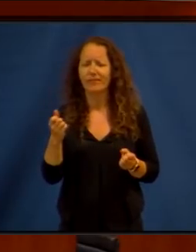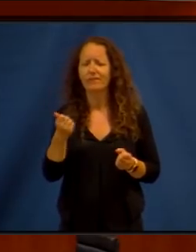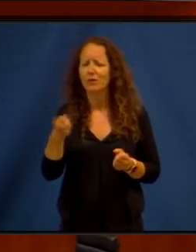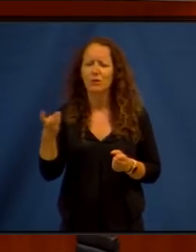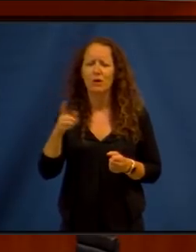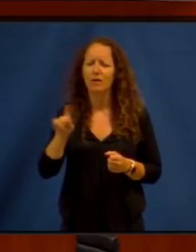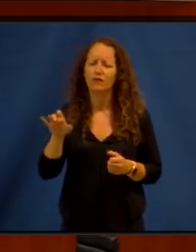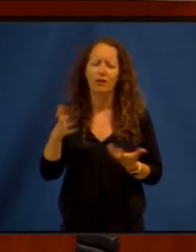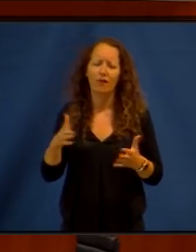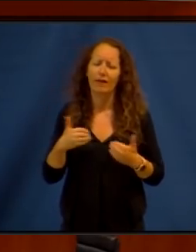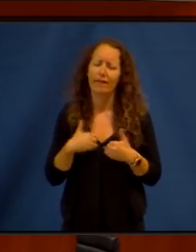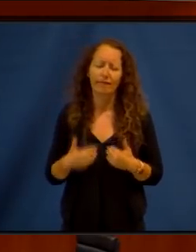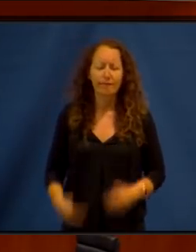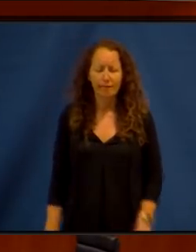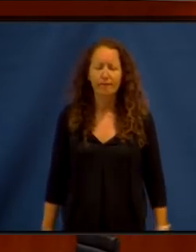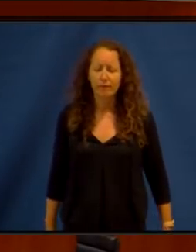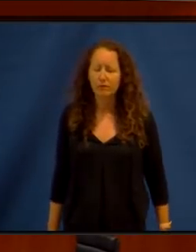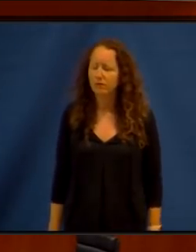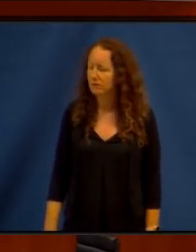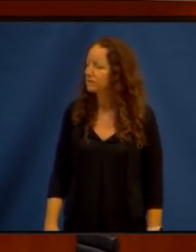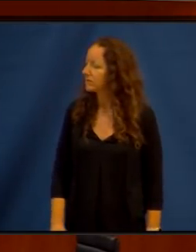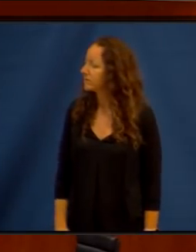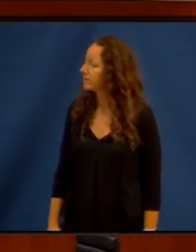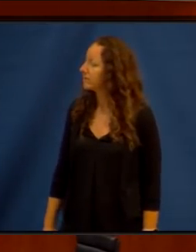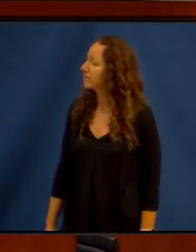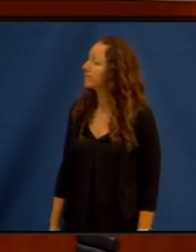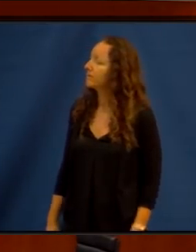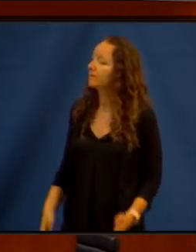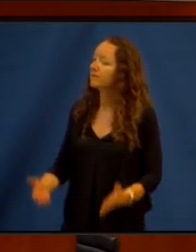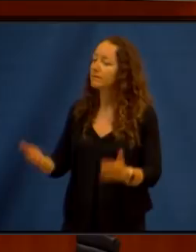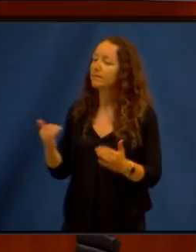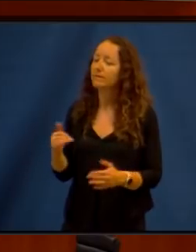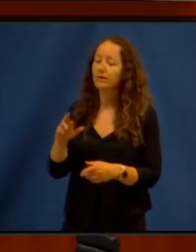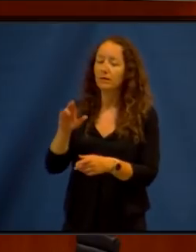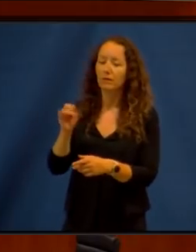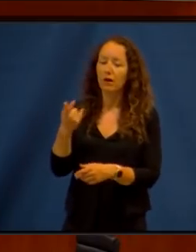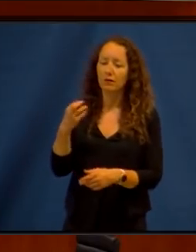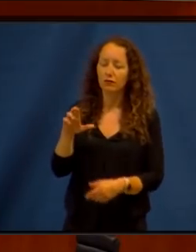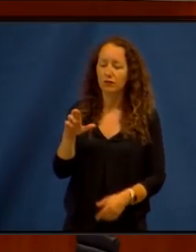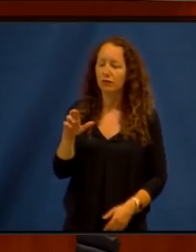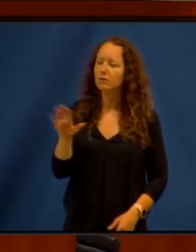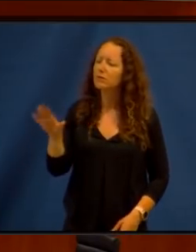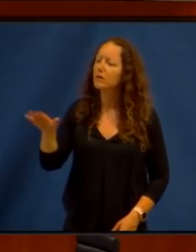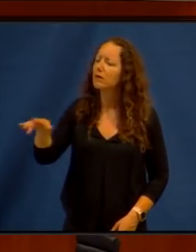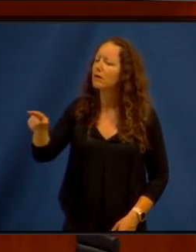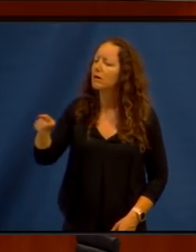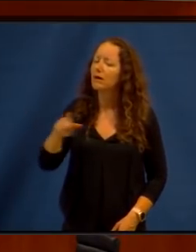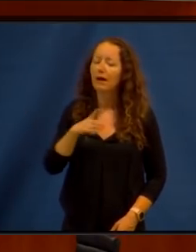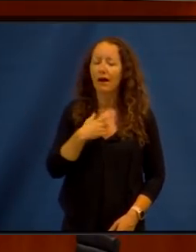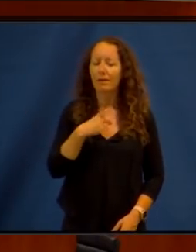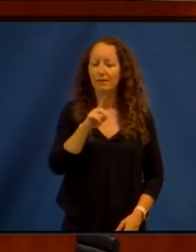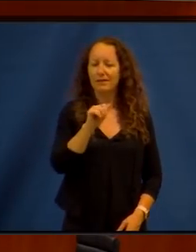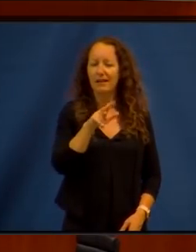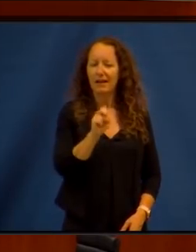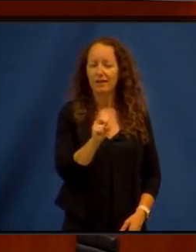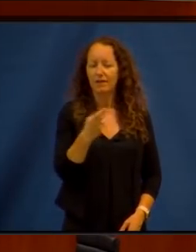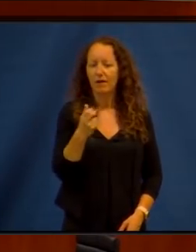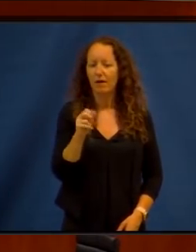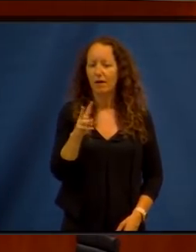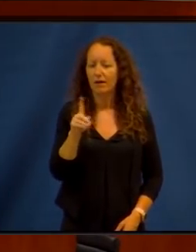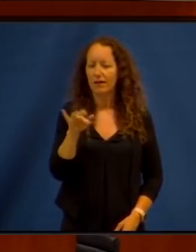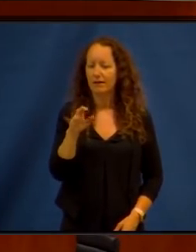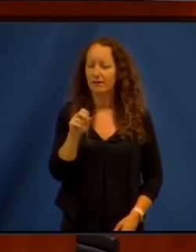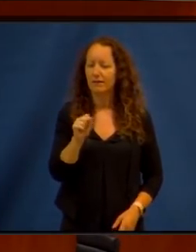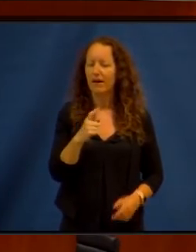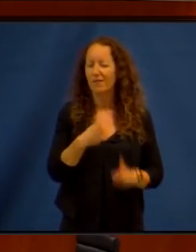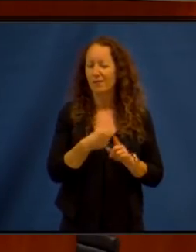question? Please go ahead. Roger, Dave Hawkins, multiple media outlets. I